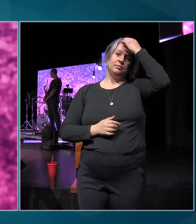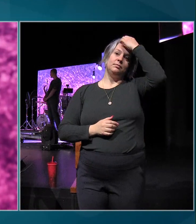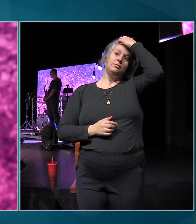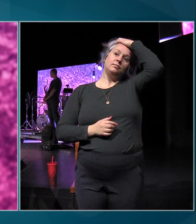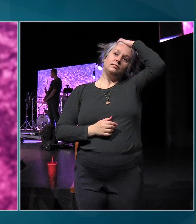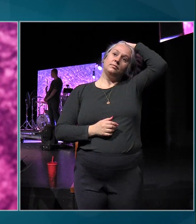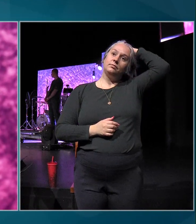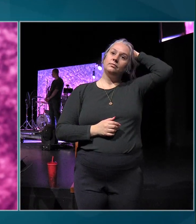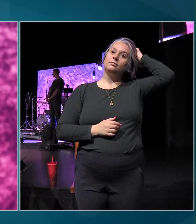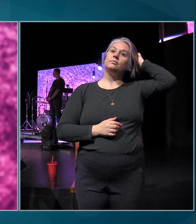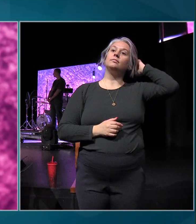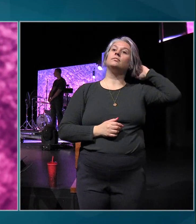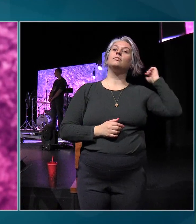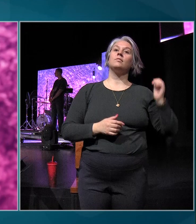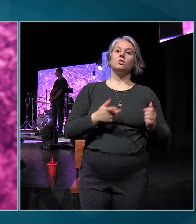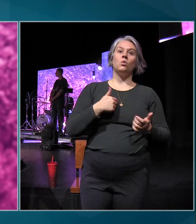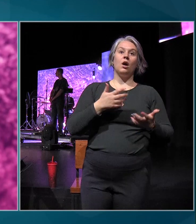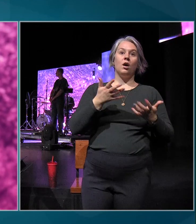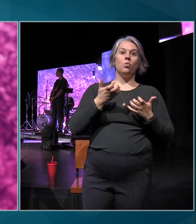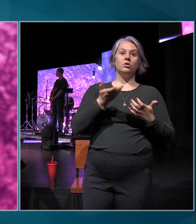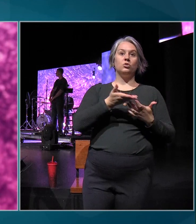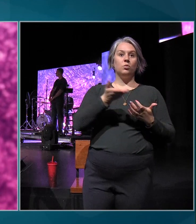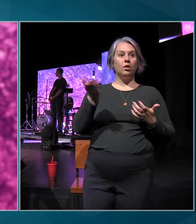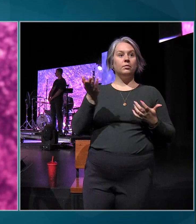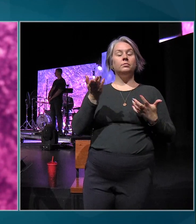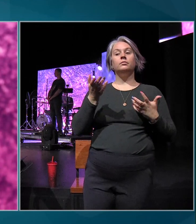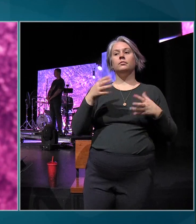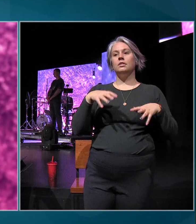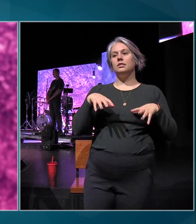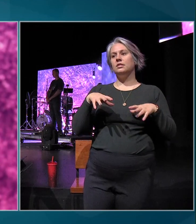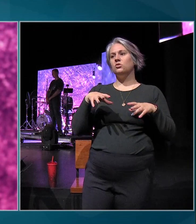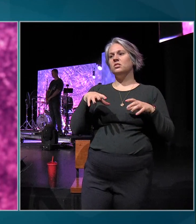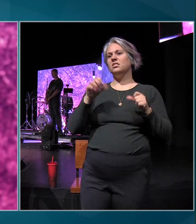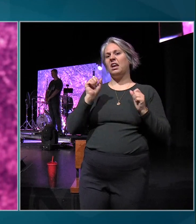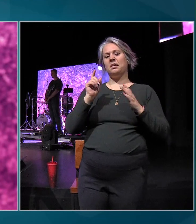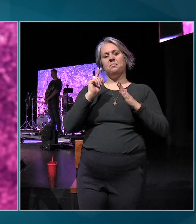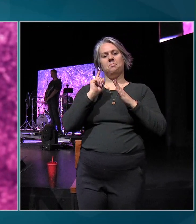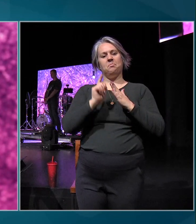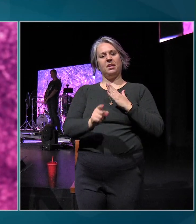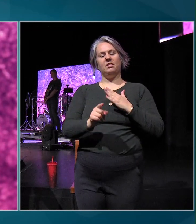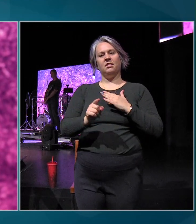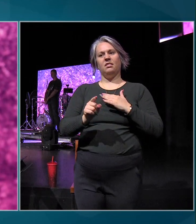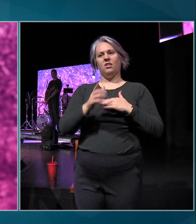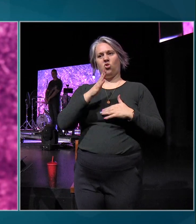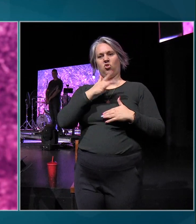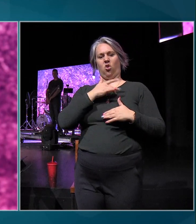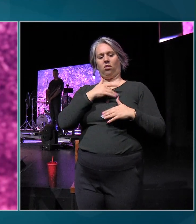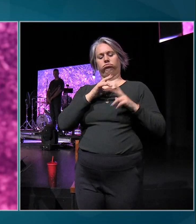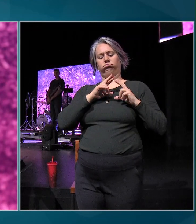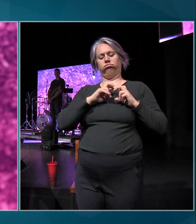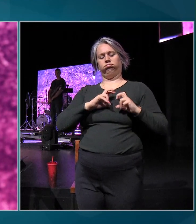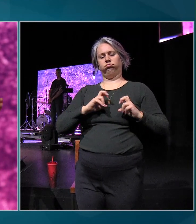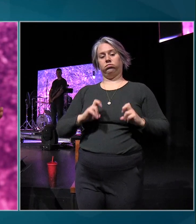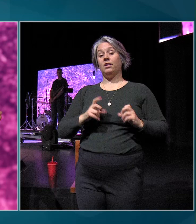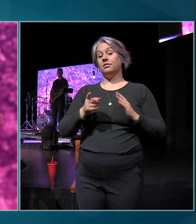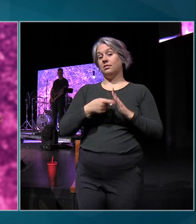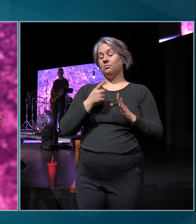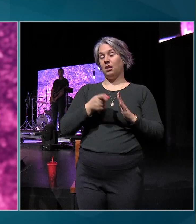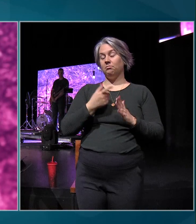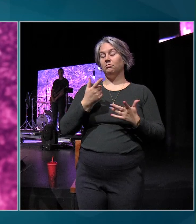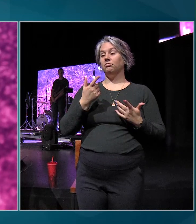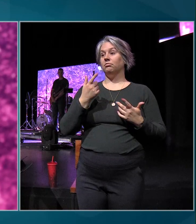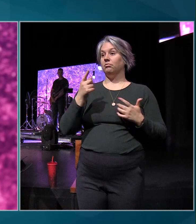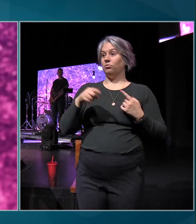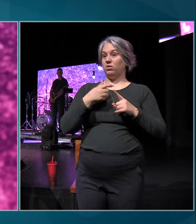into time of worship to like take a moment to check the posture of our heart. I found sometimes as you're a Christian longer and